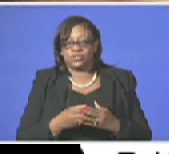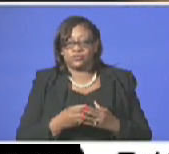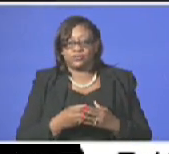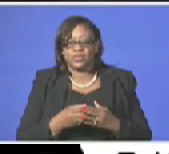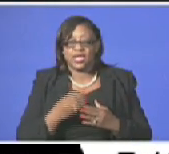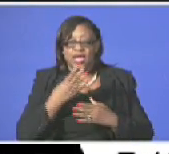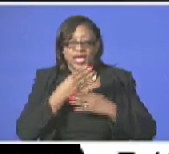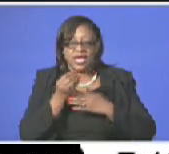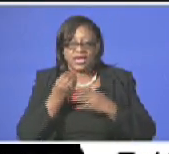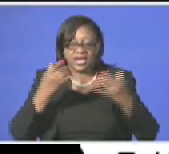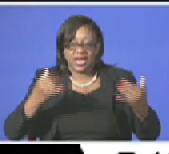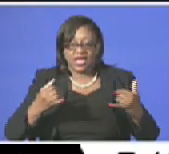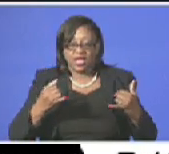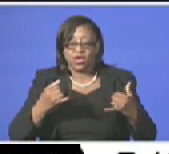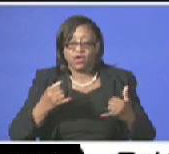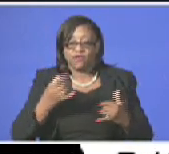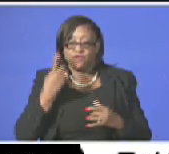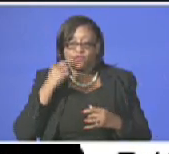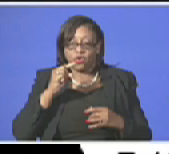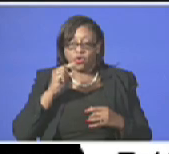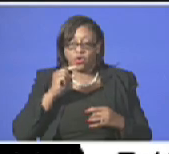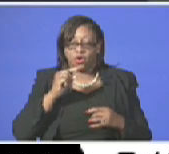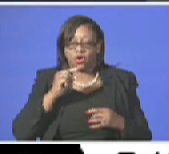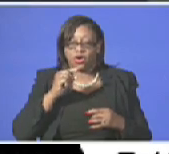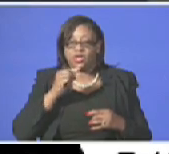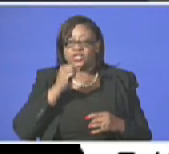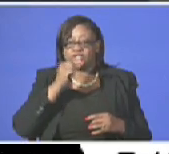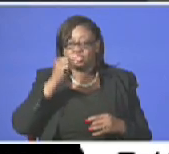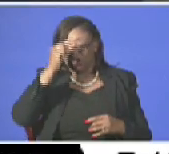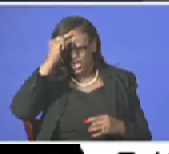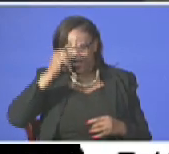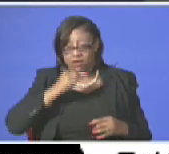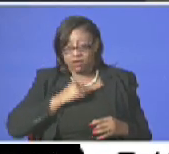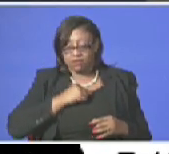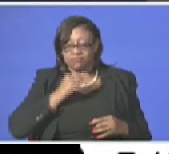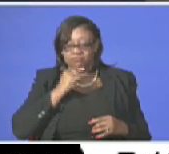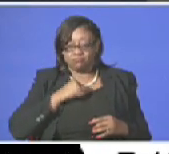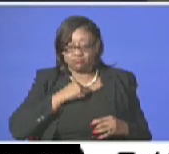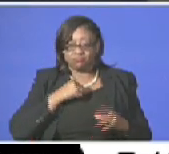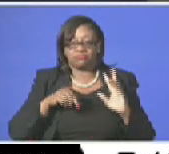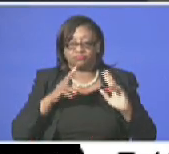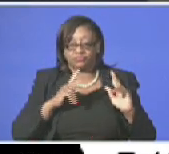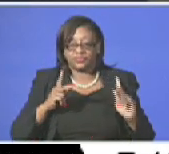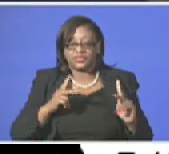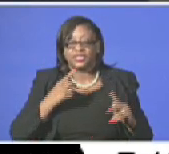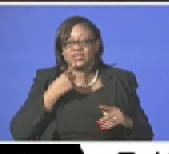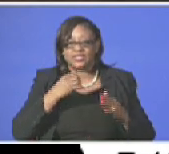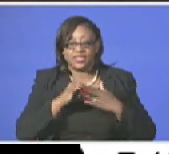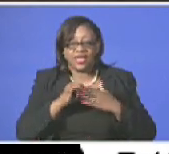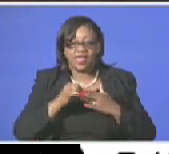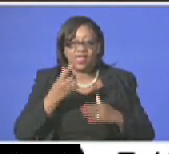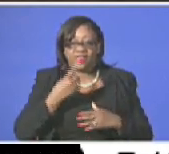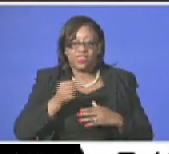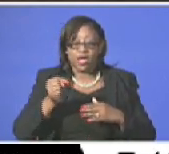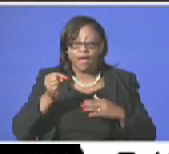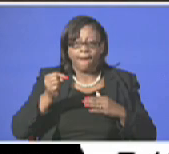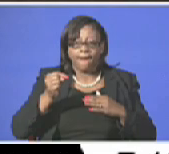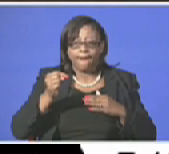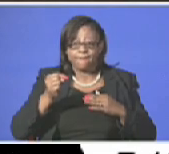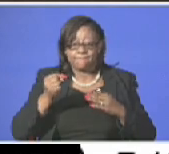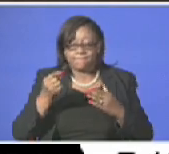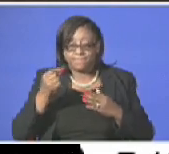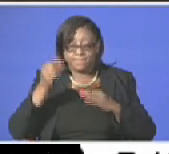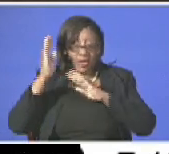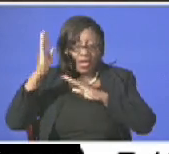of the Department of Gender and Family Affairs, Dr. Jacinta Higgs, he is also cognizant of the fact that the Bahamas has the highest rate of